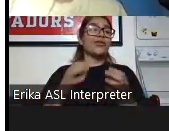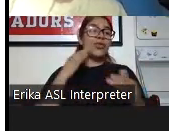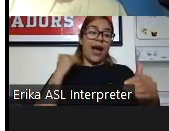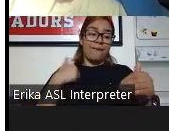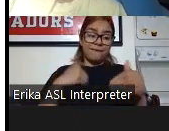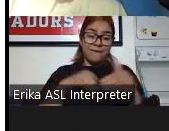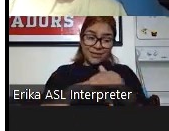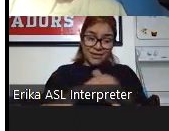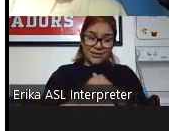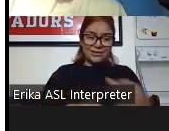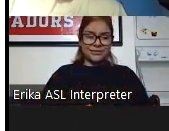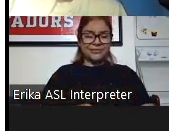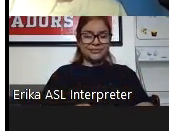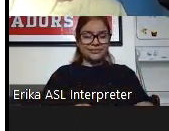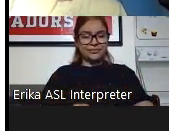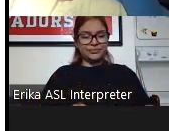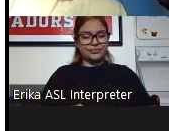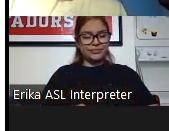around. Next slide, please.